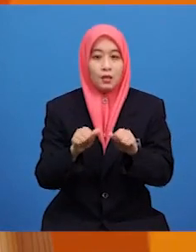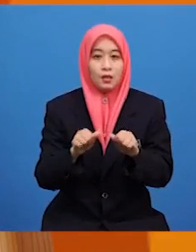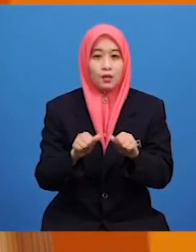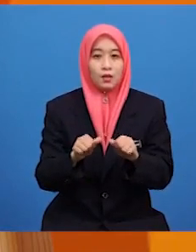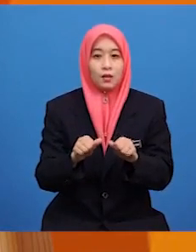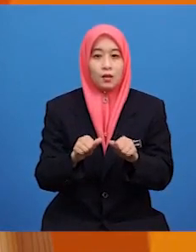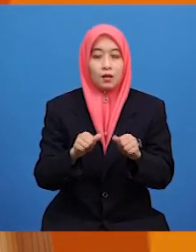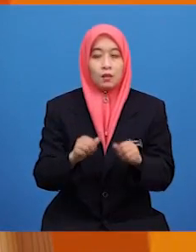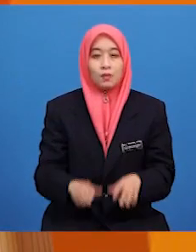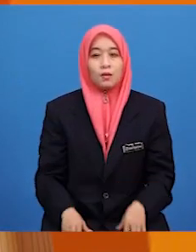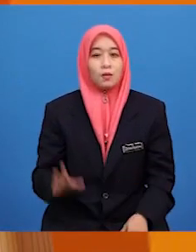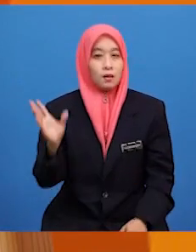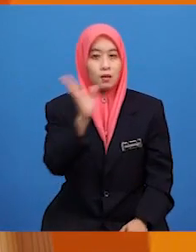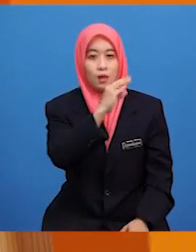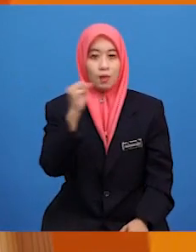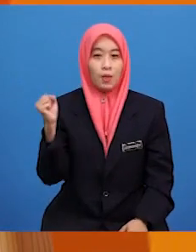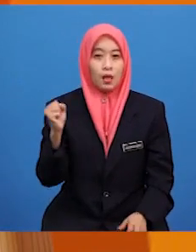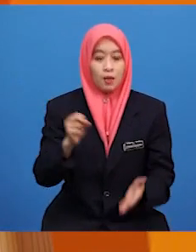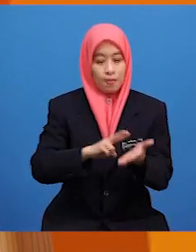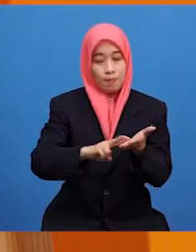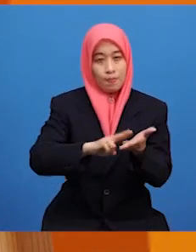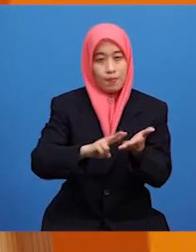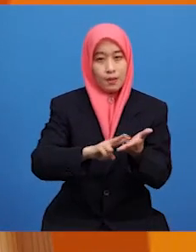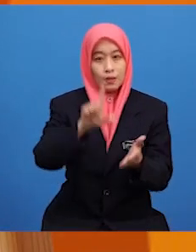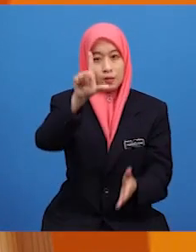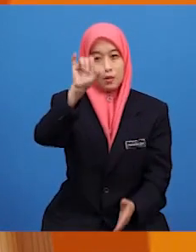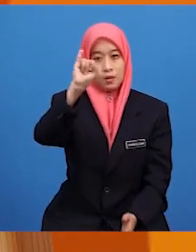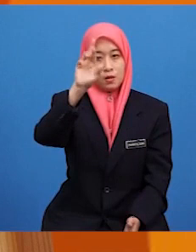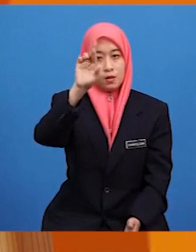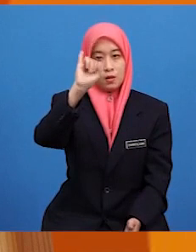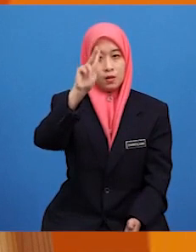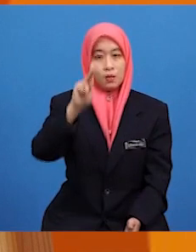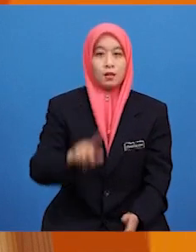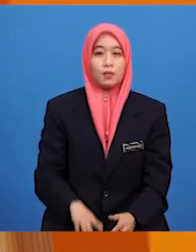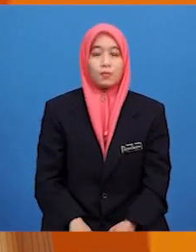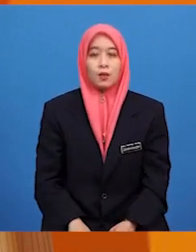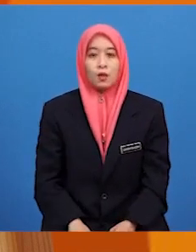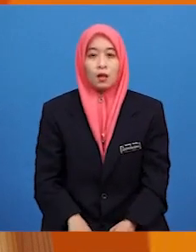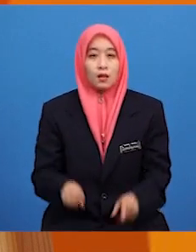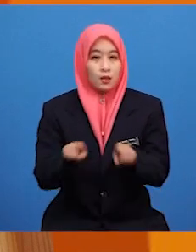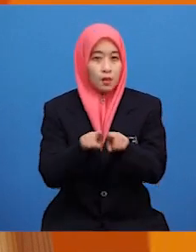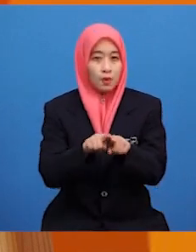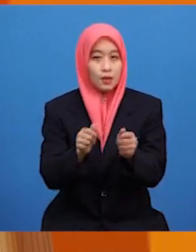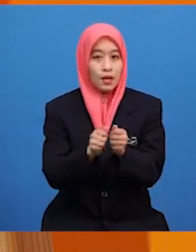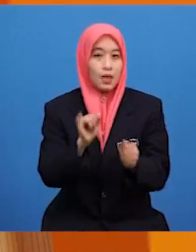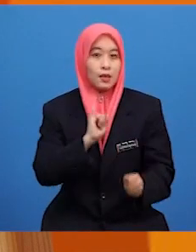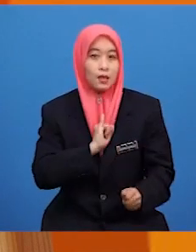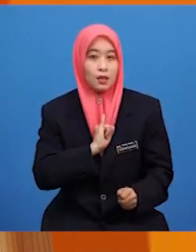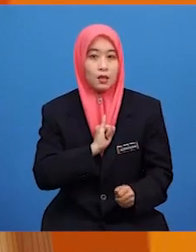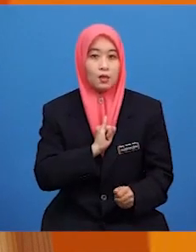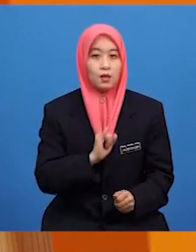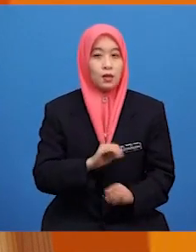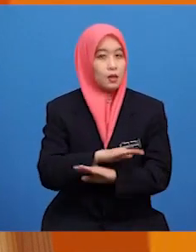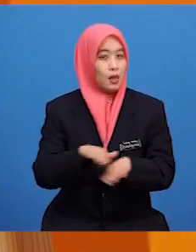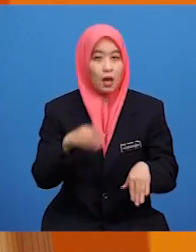you all ready? You can follow along with me to practice the lyrics and actions. Do not be